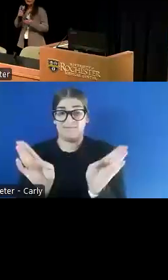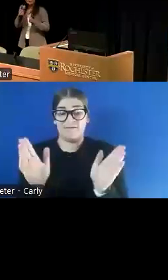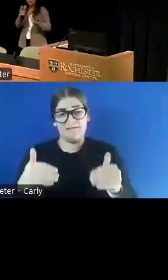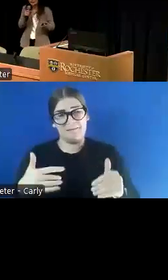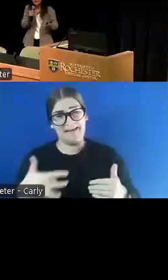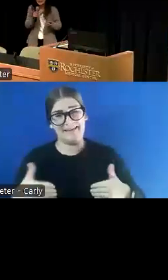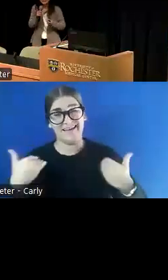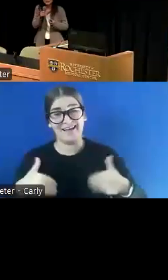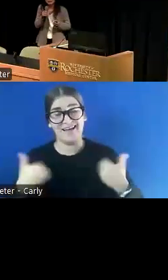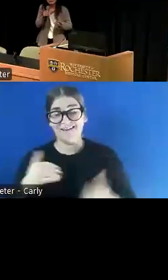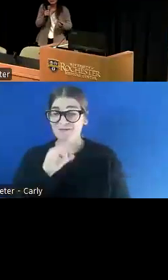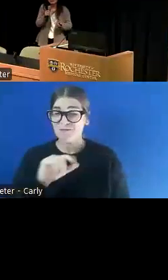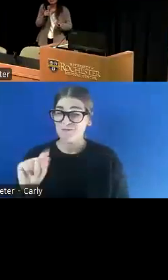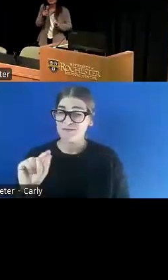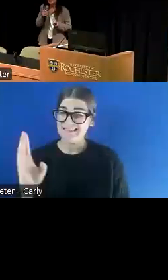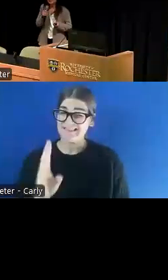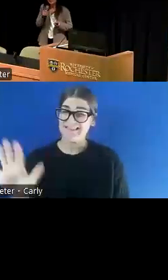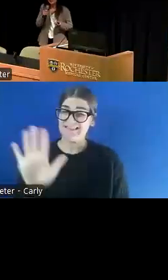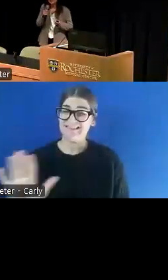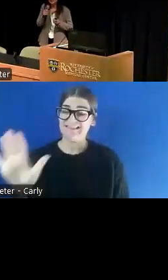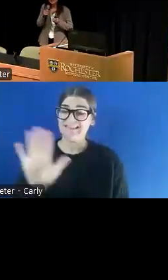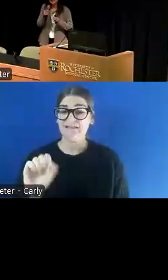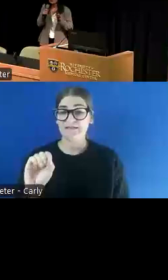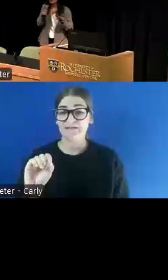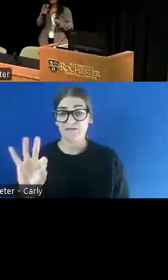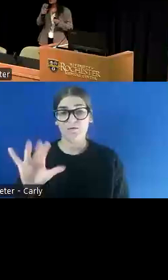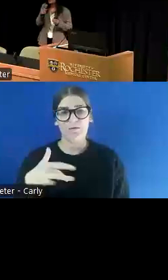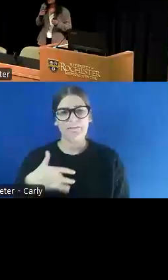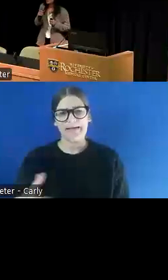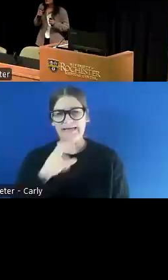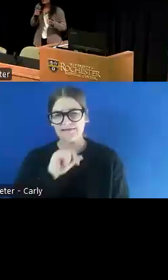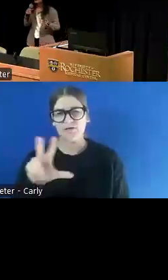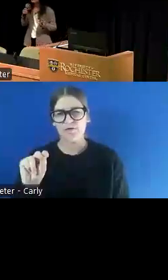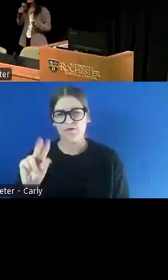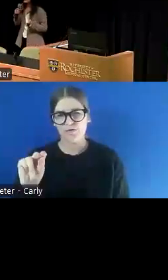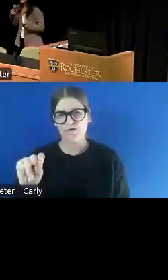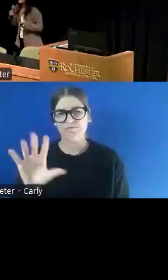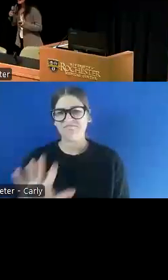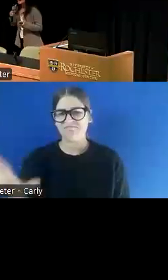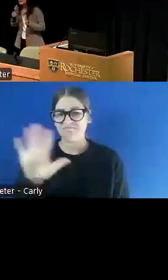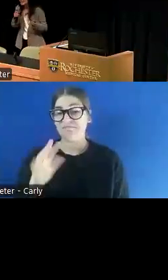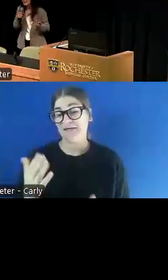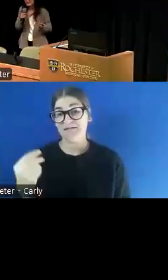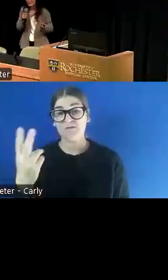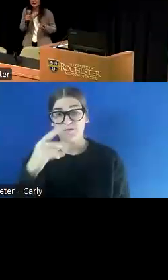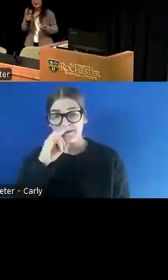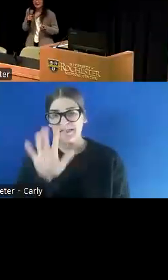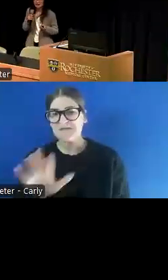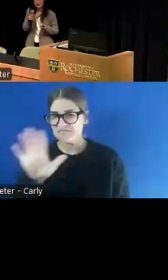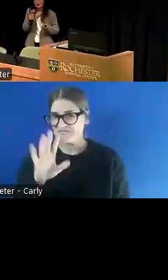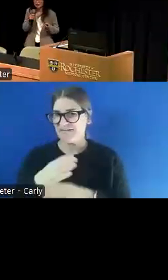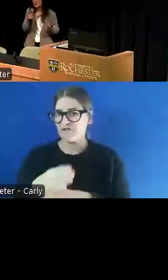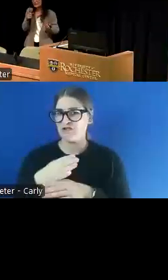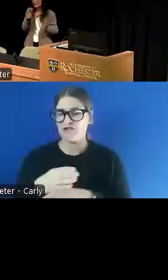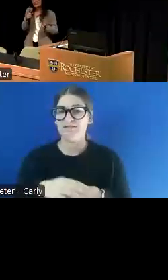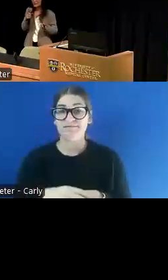They're in their 20s. Special Operation Forces, they're usually in their 30s with about 2 kids. And I can tell as a parent how